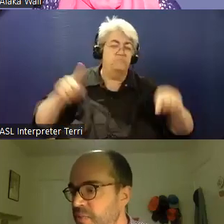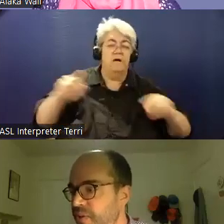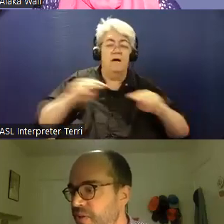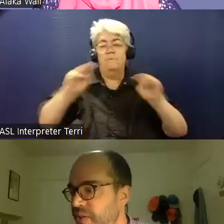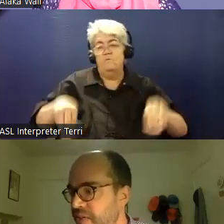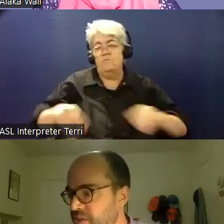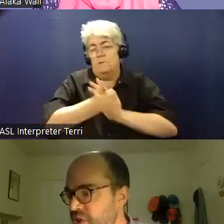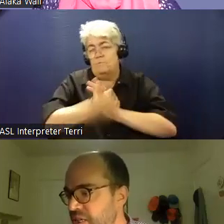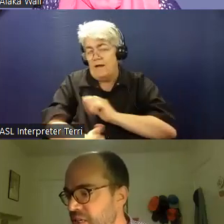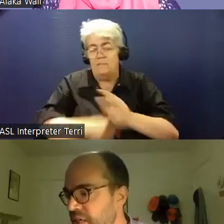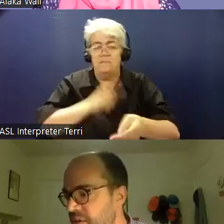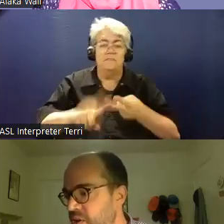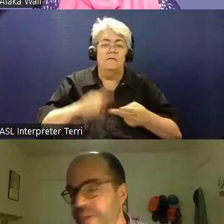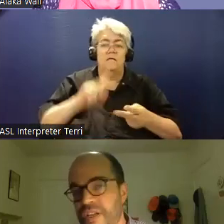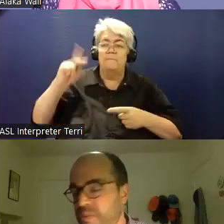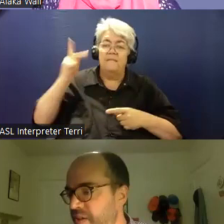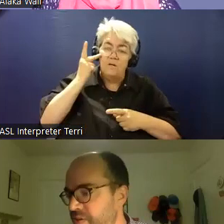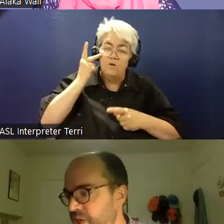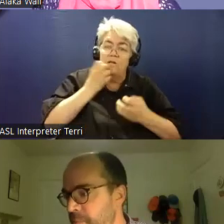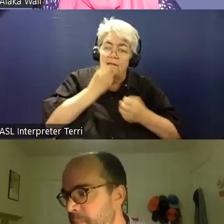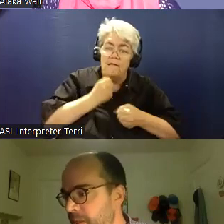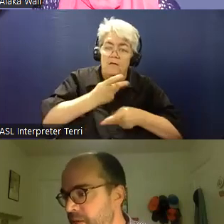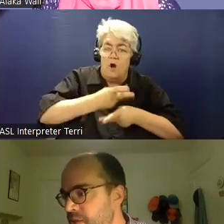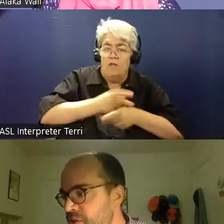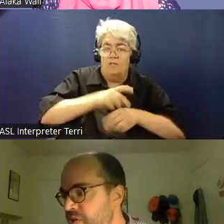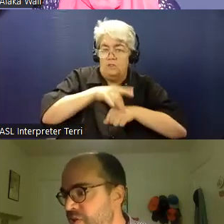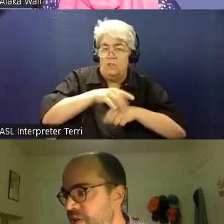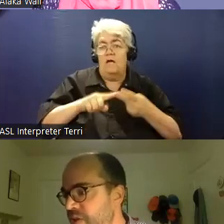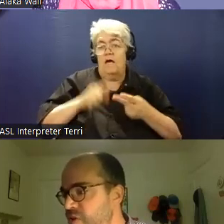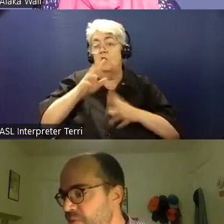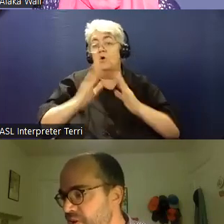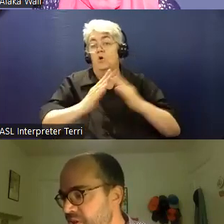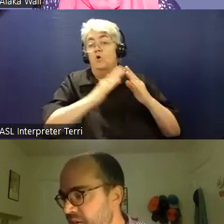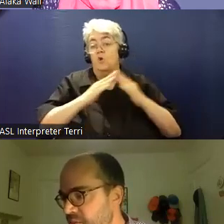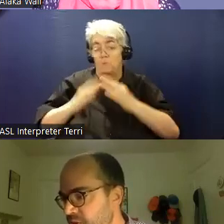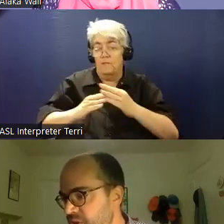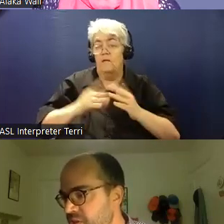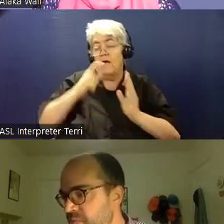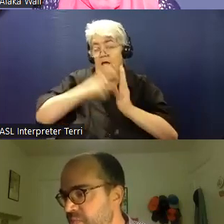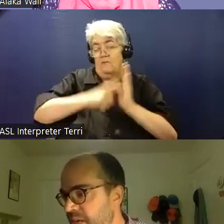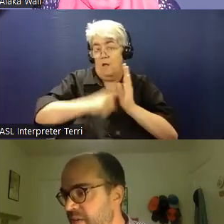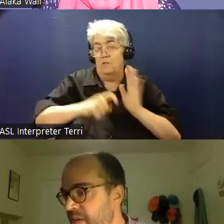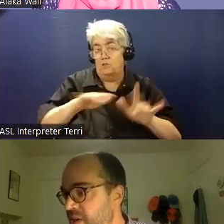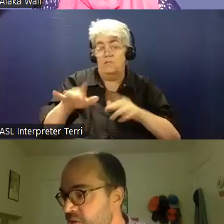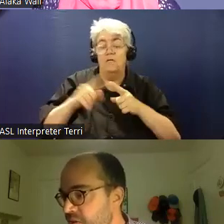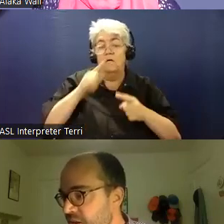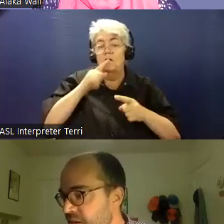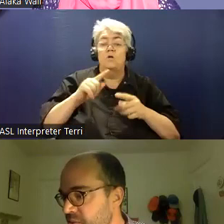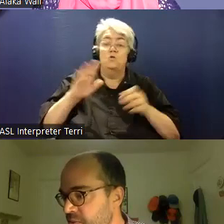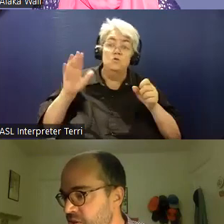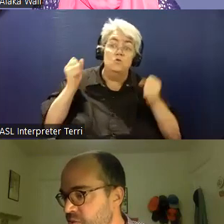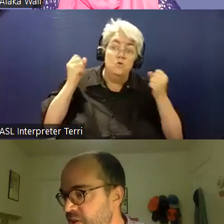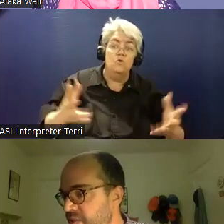practice, political ecology, and urban anthropology. She has curated numerous exhibitions, pioneering